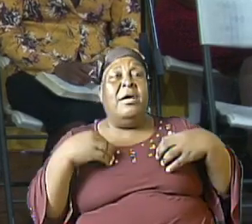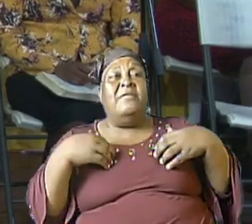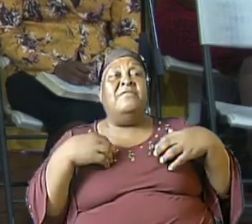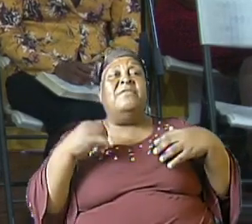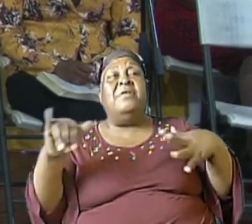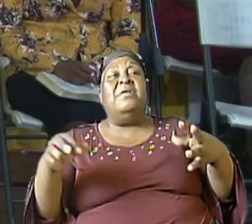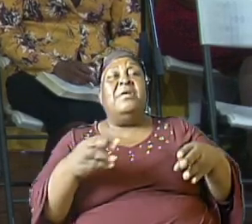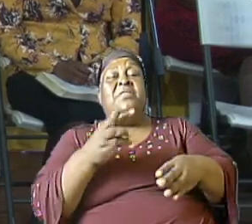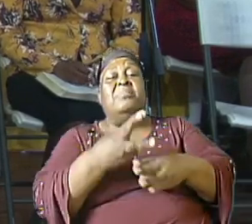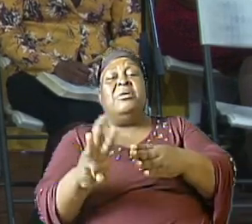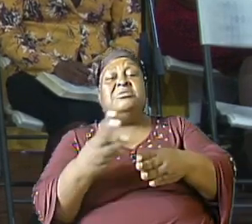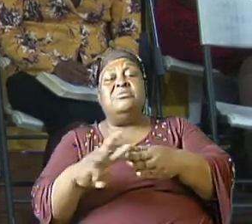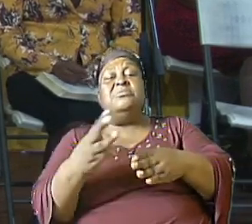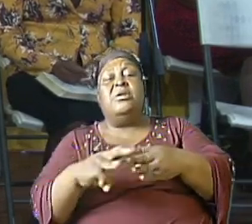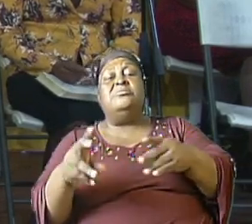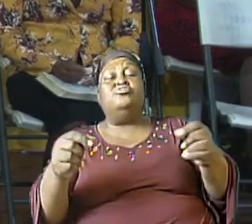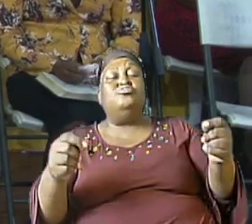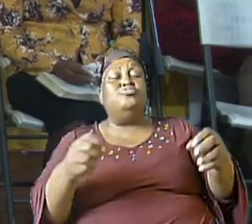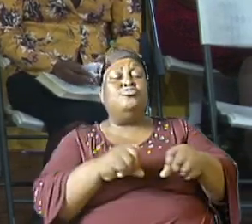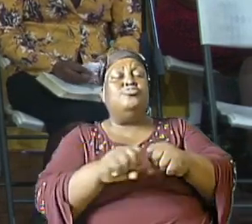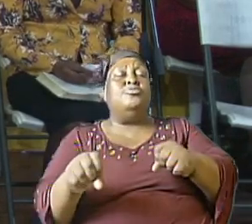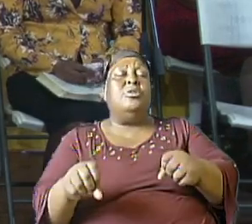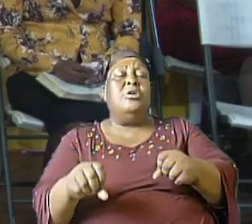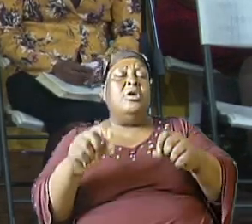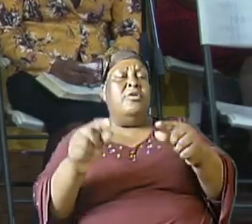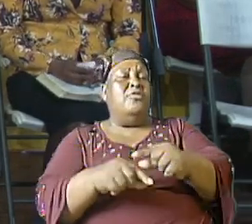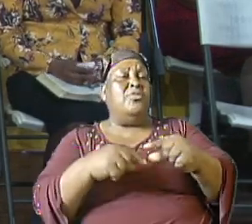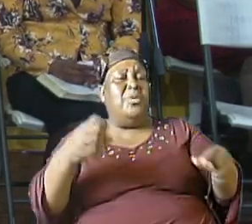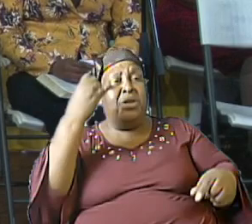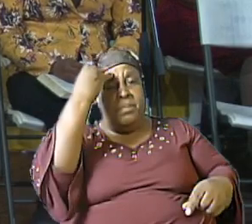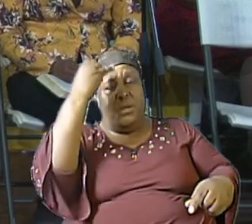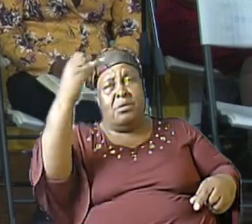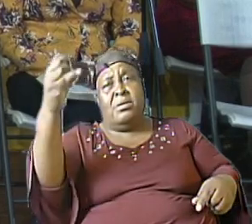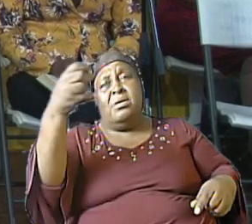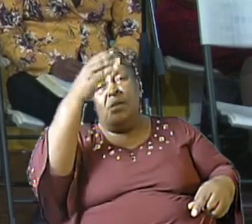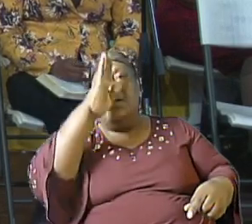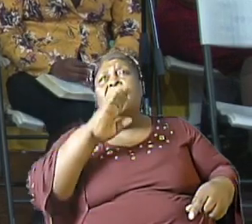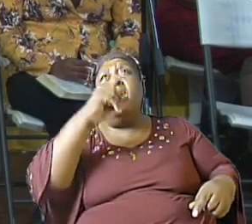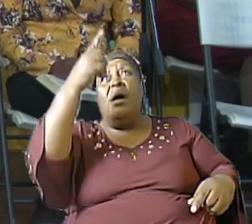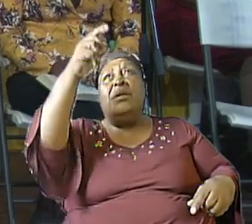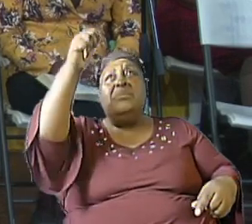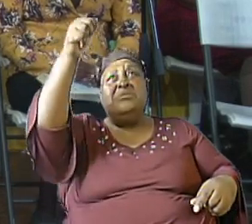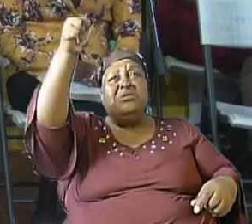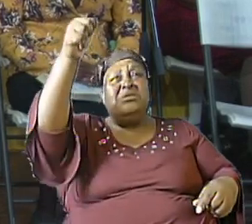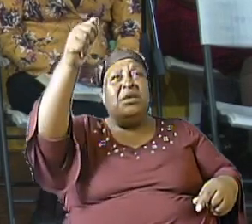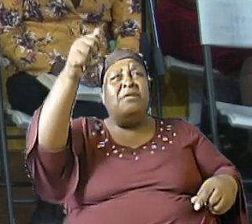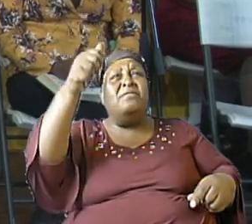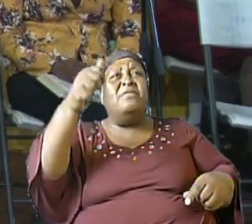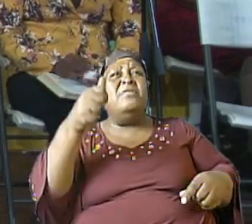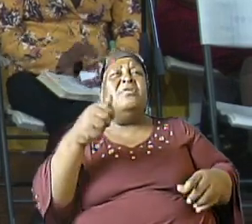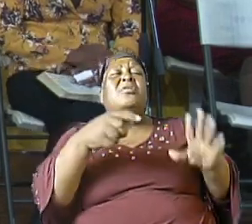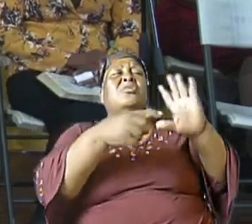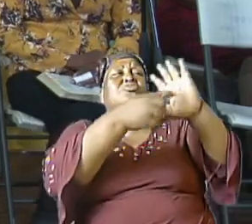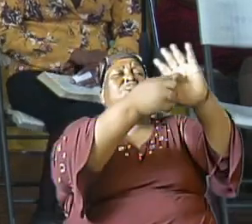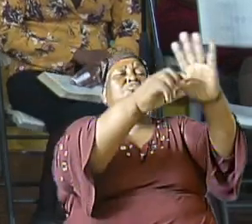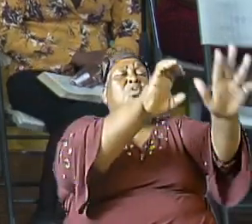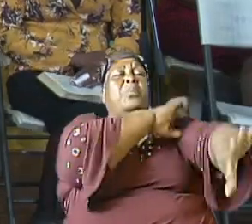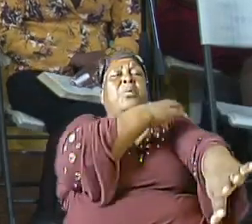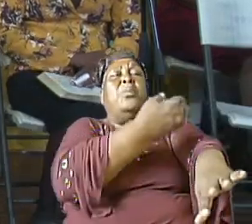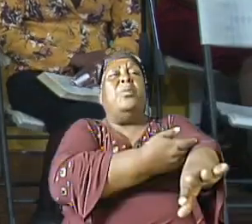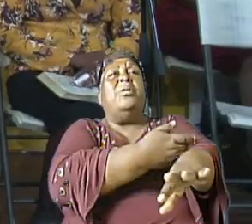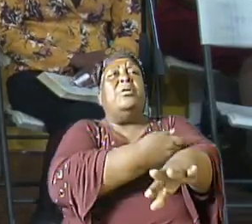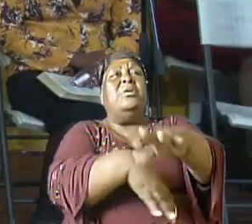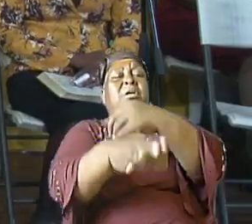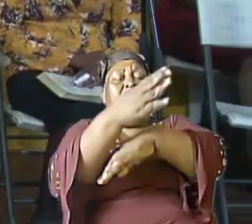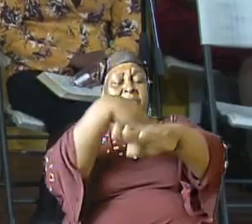material. Right? And we have great imagination. God himself displays his power. The Bible